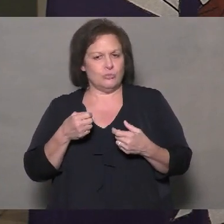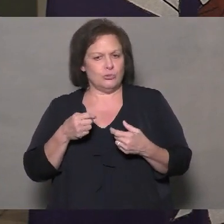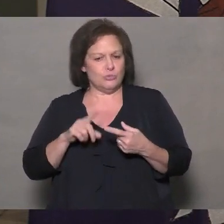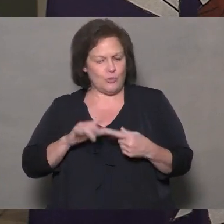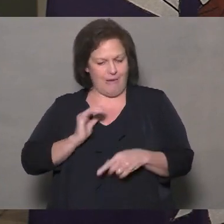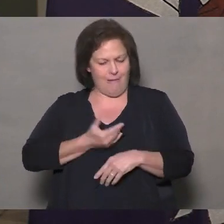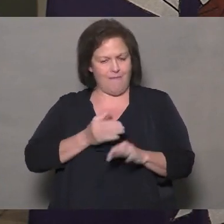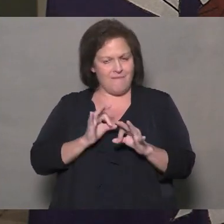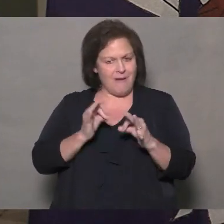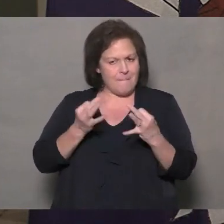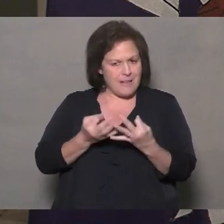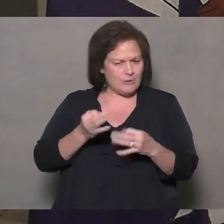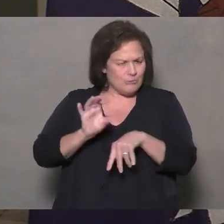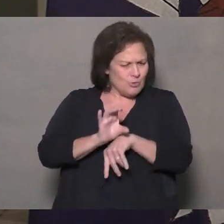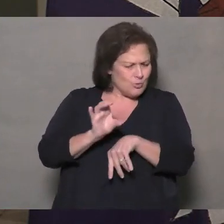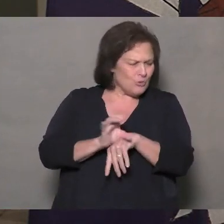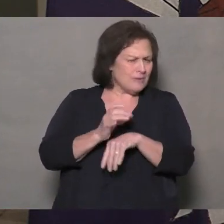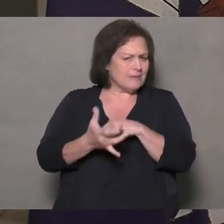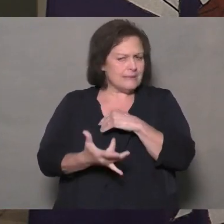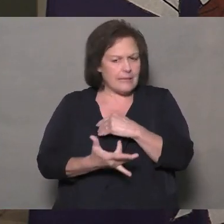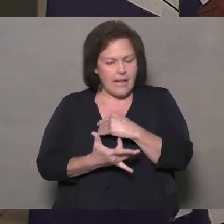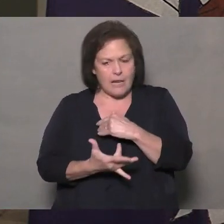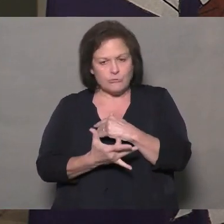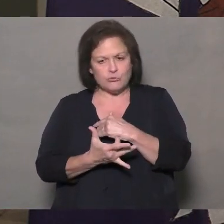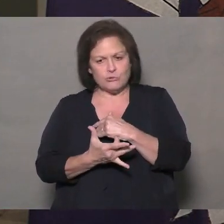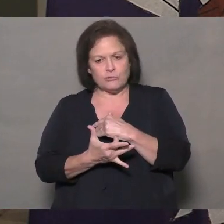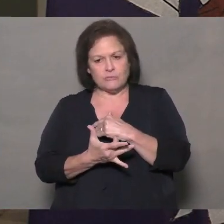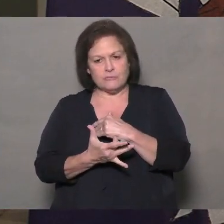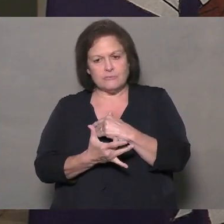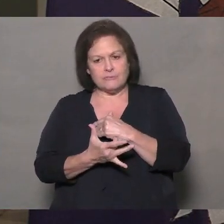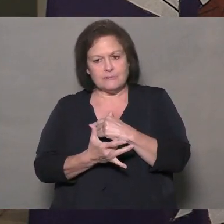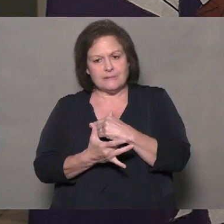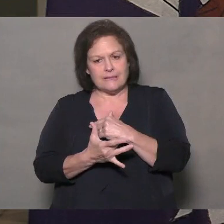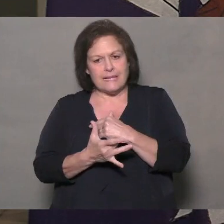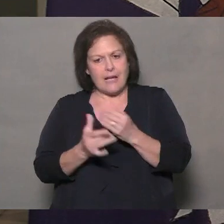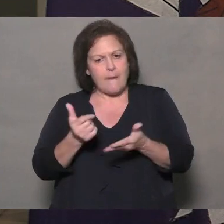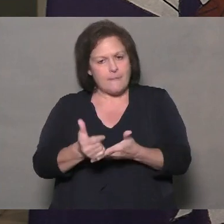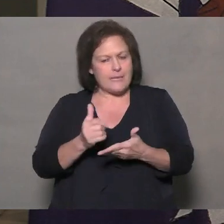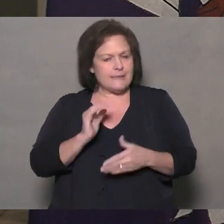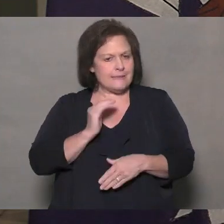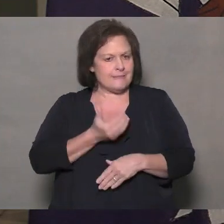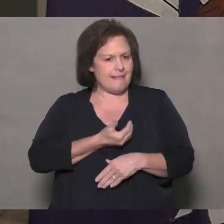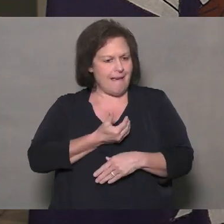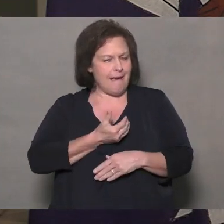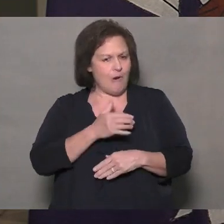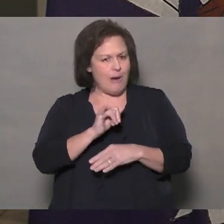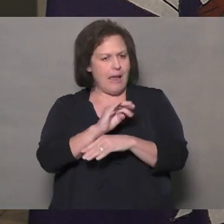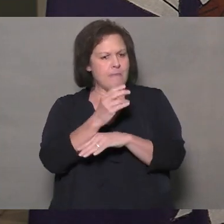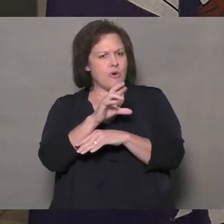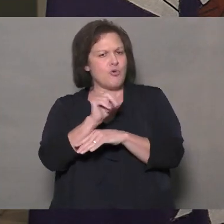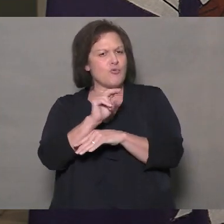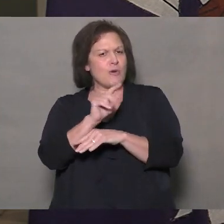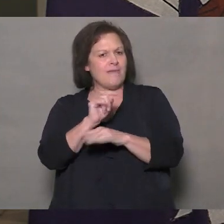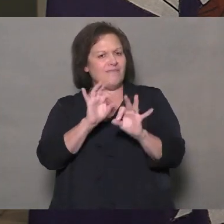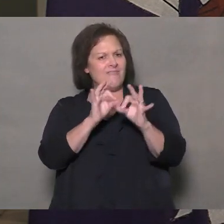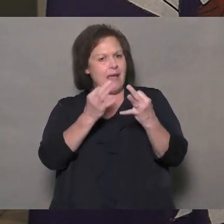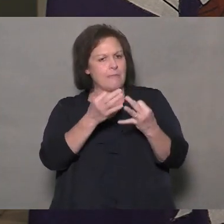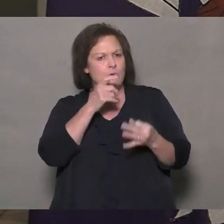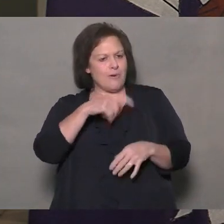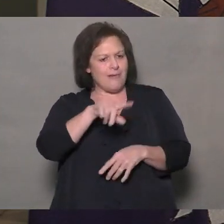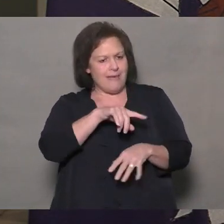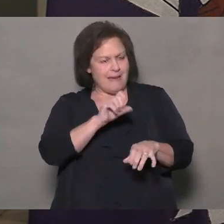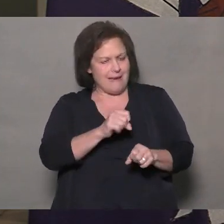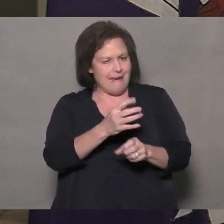families, computers, technology. It assists members of our immigrant community unable to receive aid from